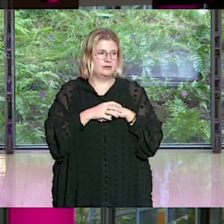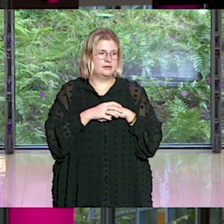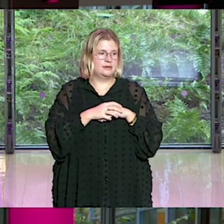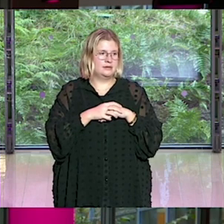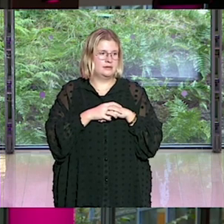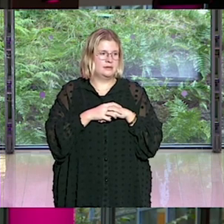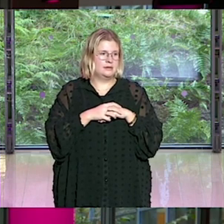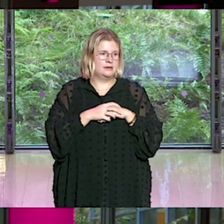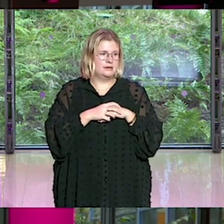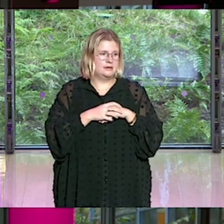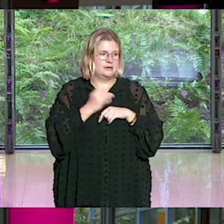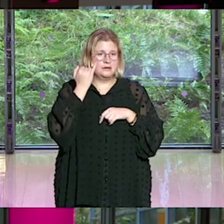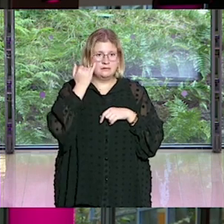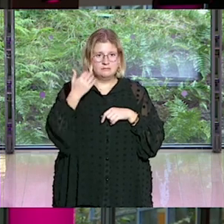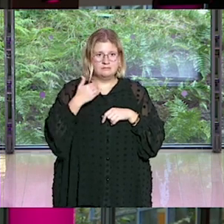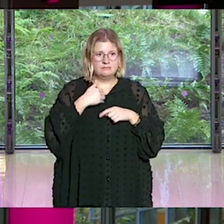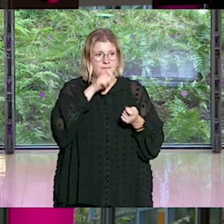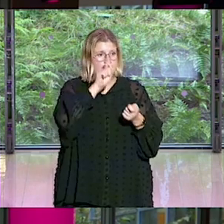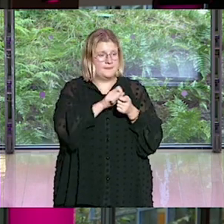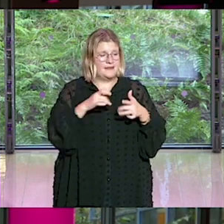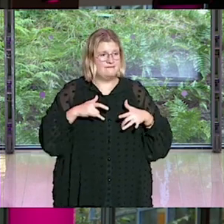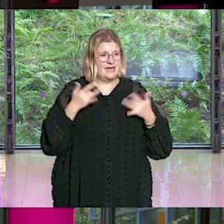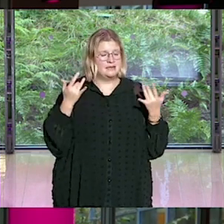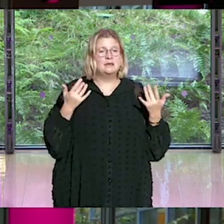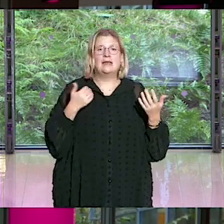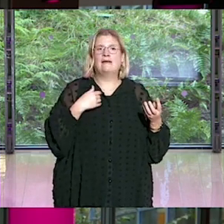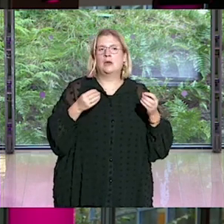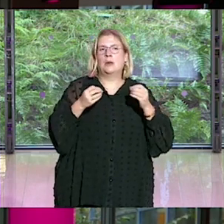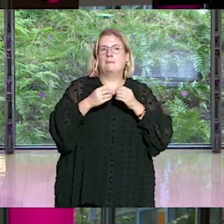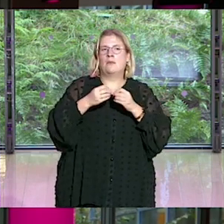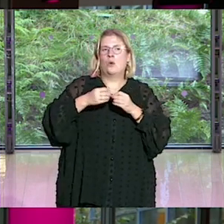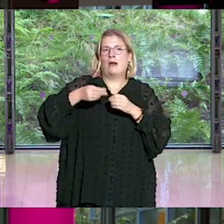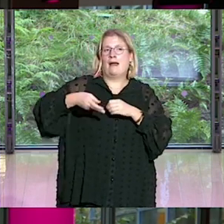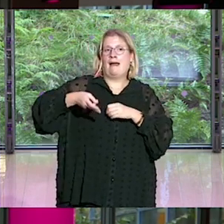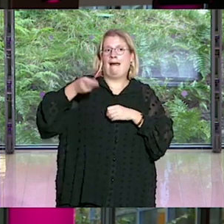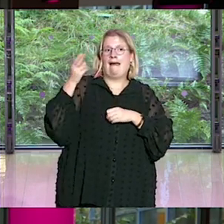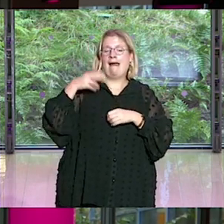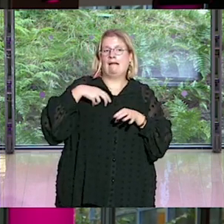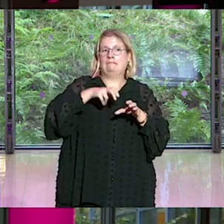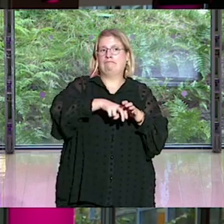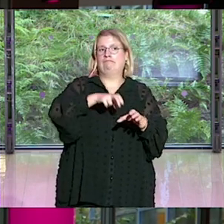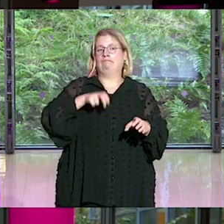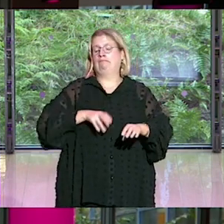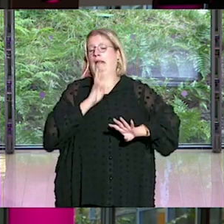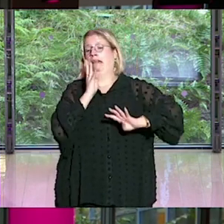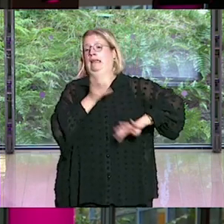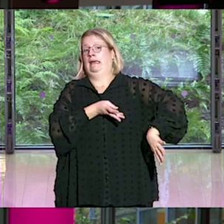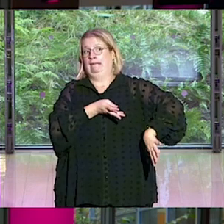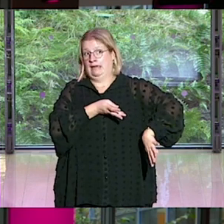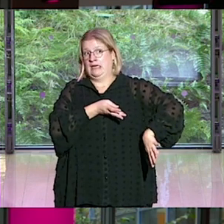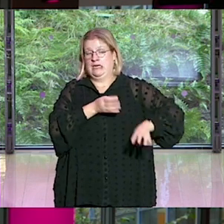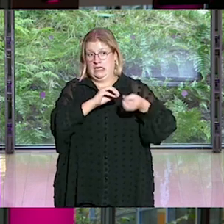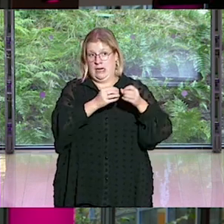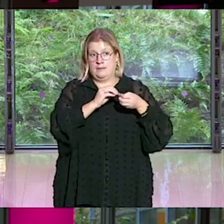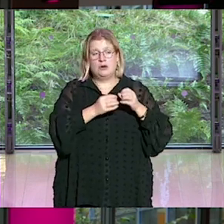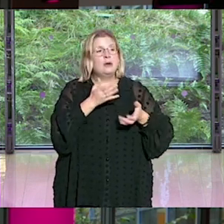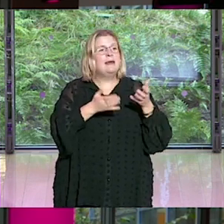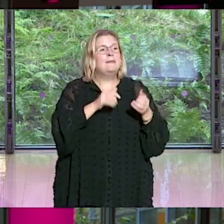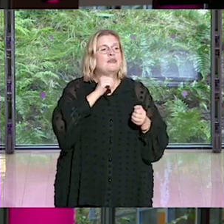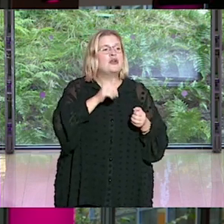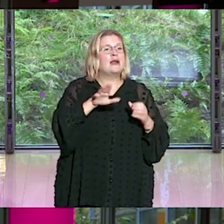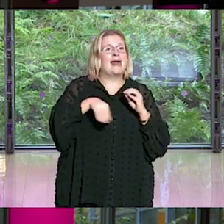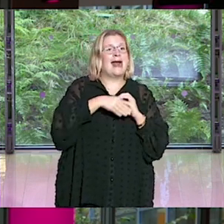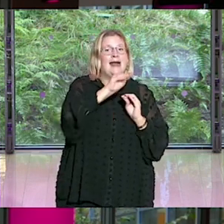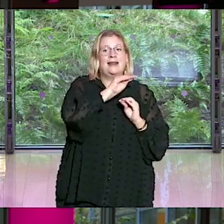If you find a certain event has a higher than average abandonment rate, maybe people aren't adding that product to the